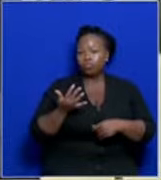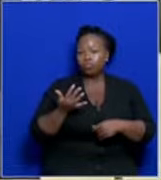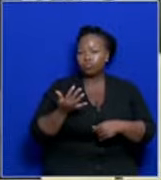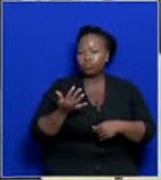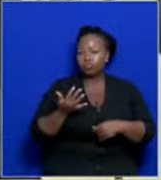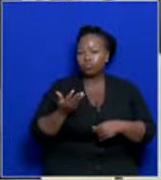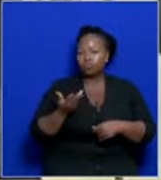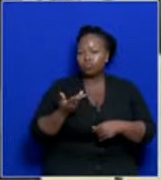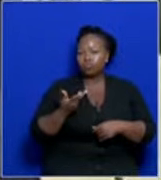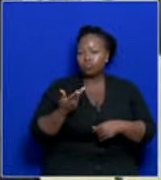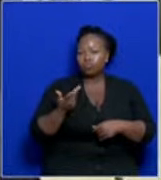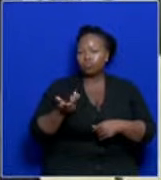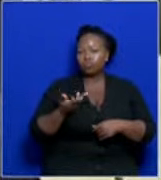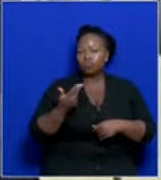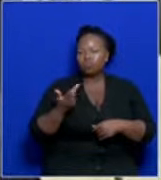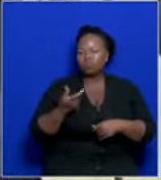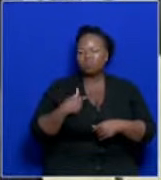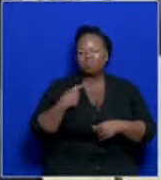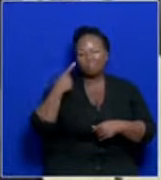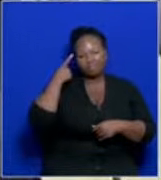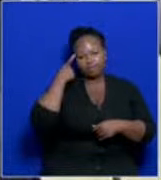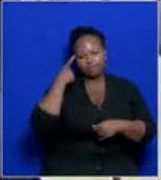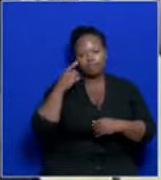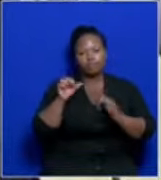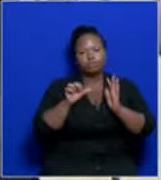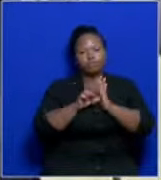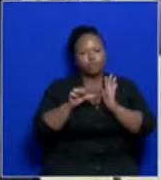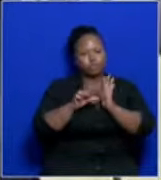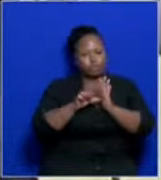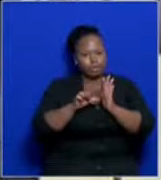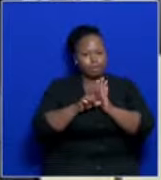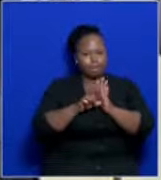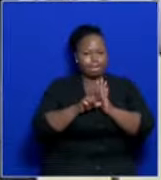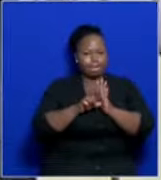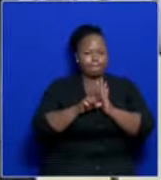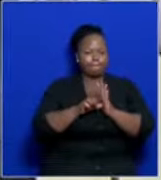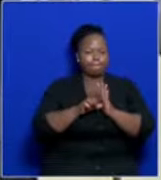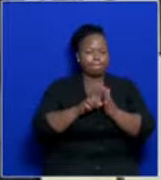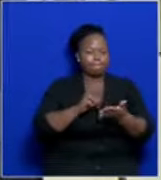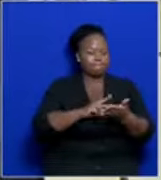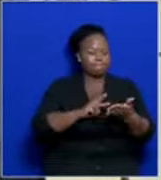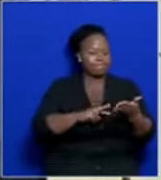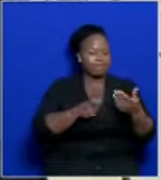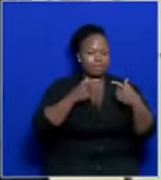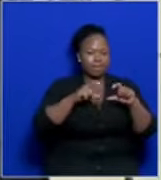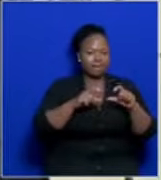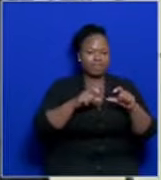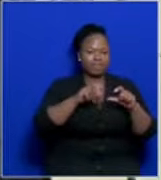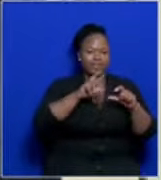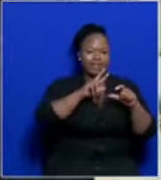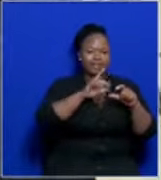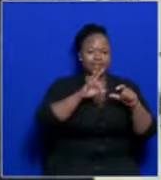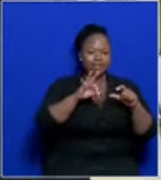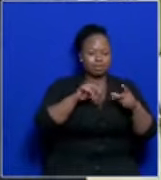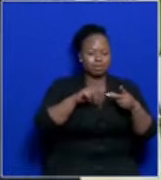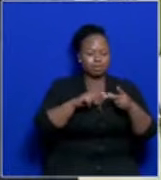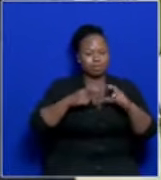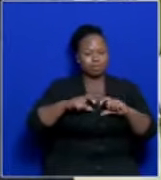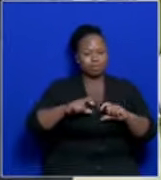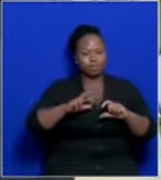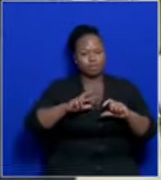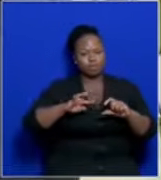think it's important to read paragraphs 83 and 84. Then we'll take it from there.